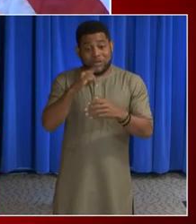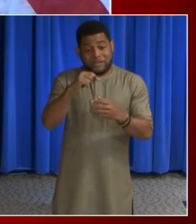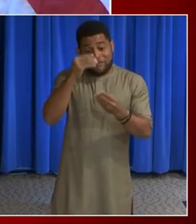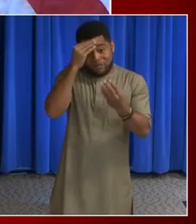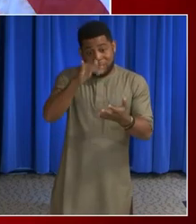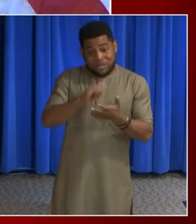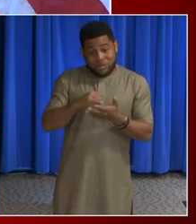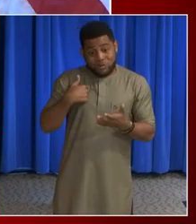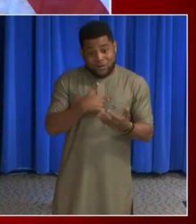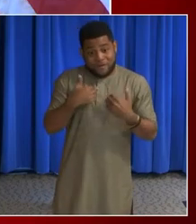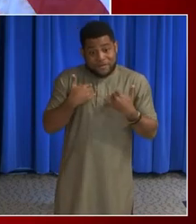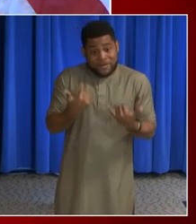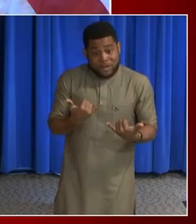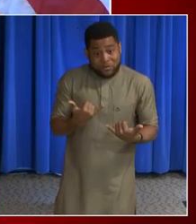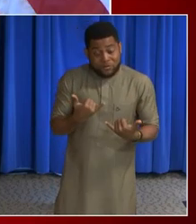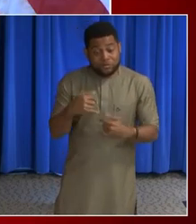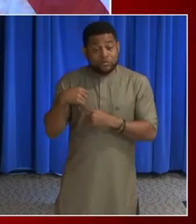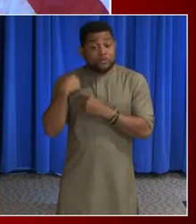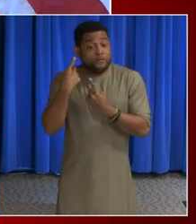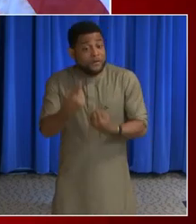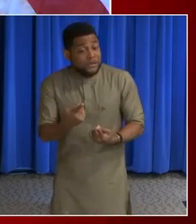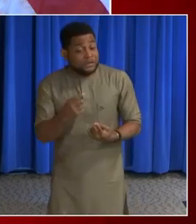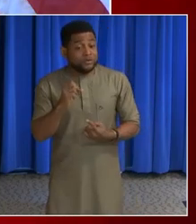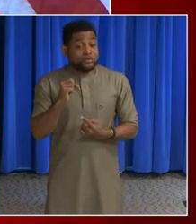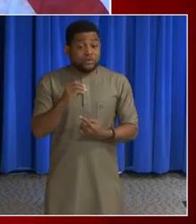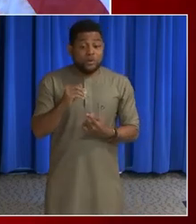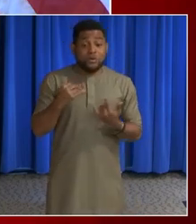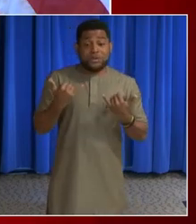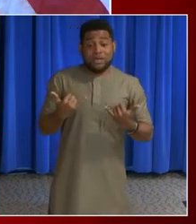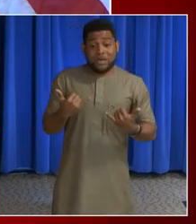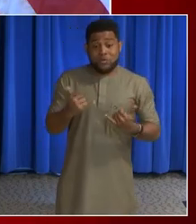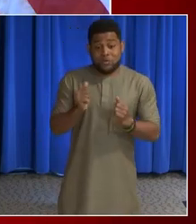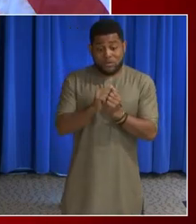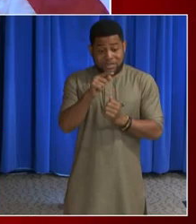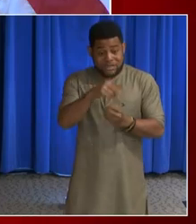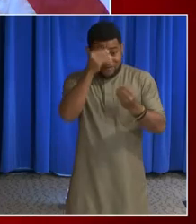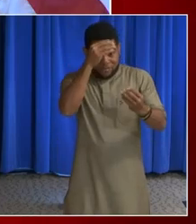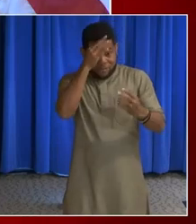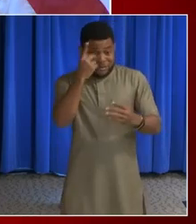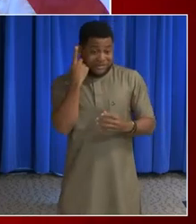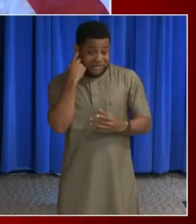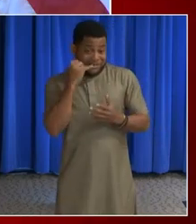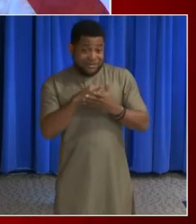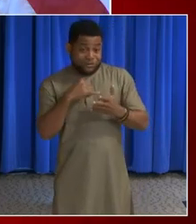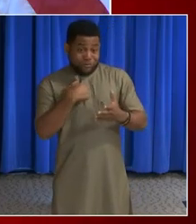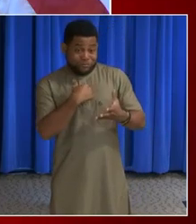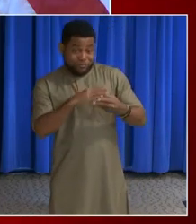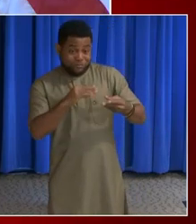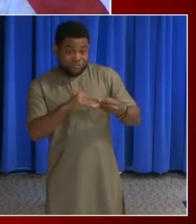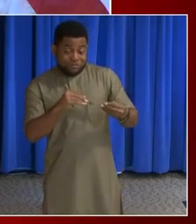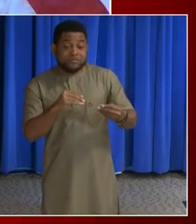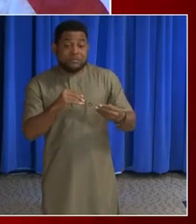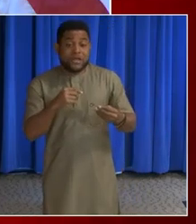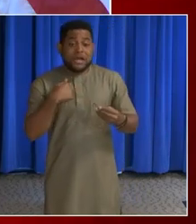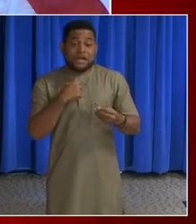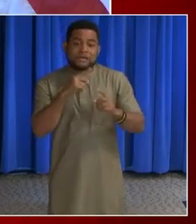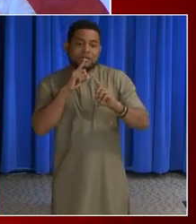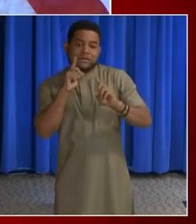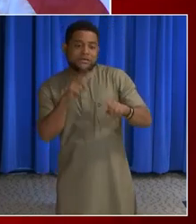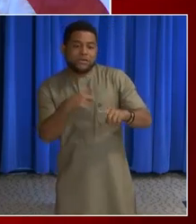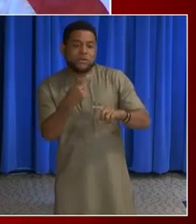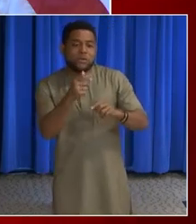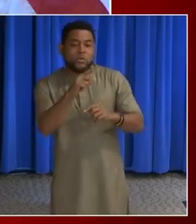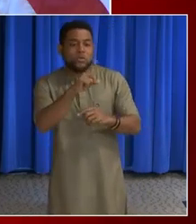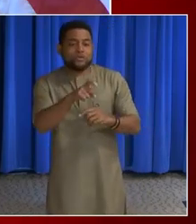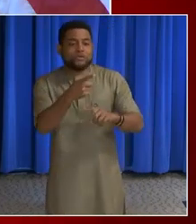have so far. So at this point, with the information that I have relayed, I can take whatever questions from the press that the